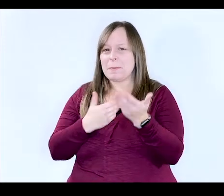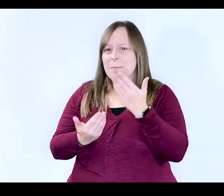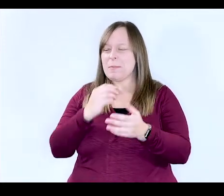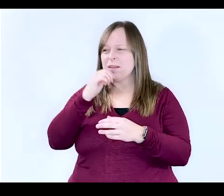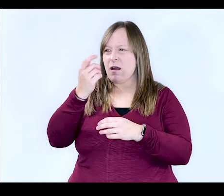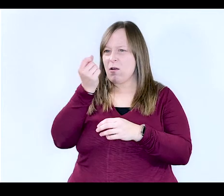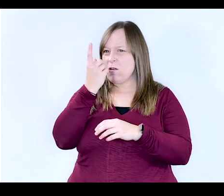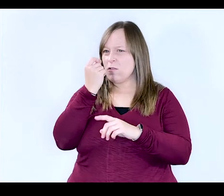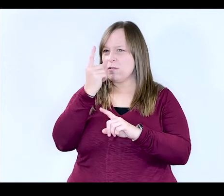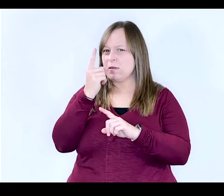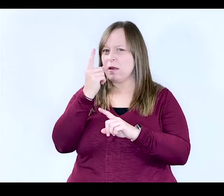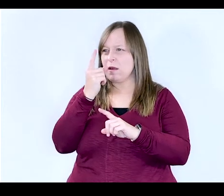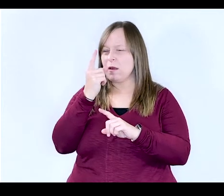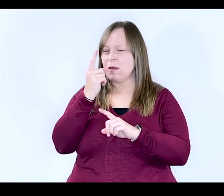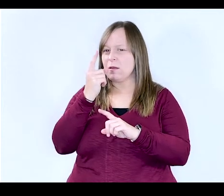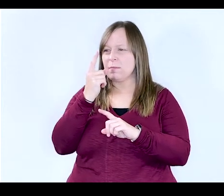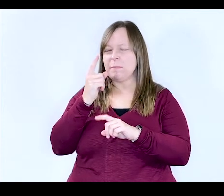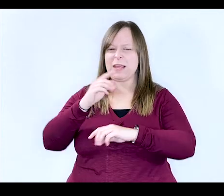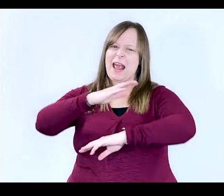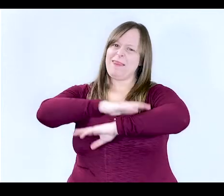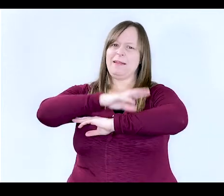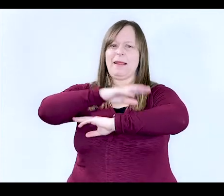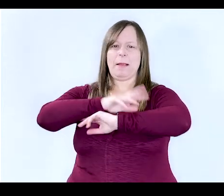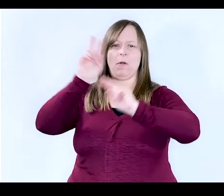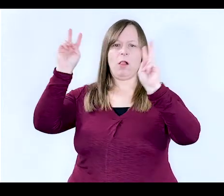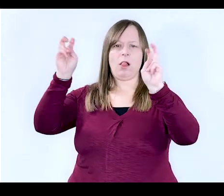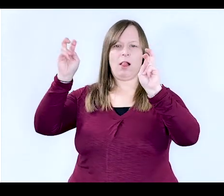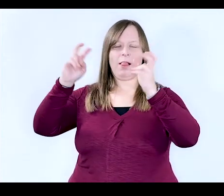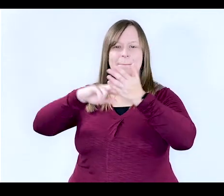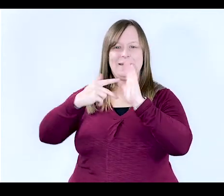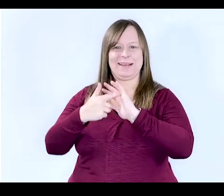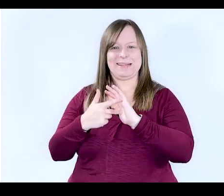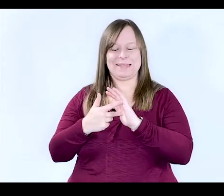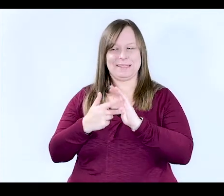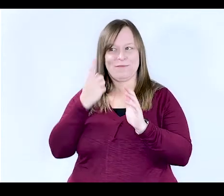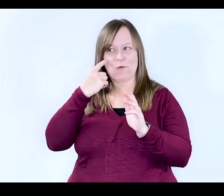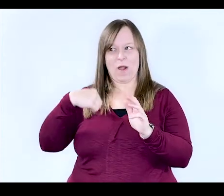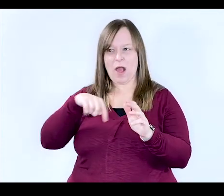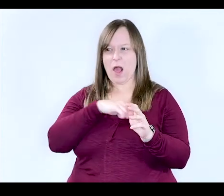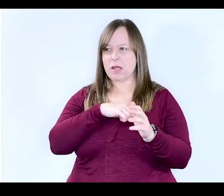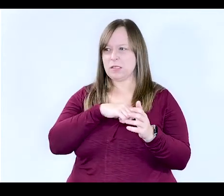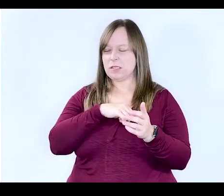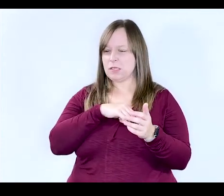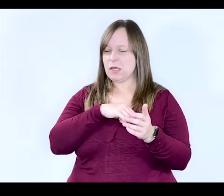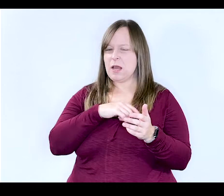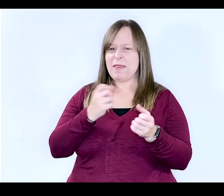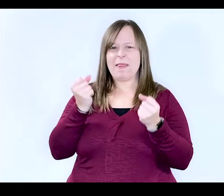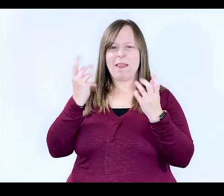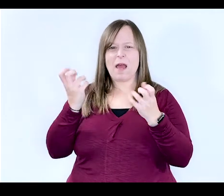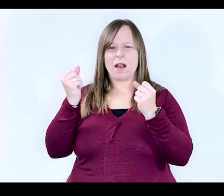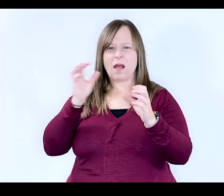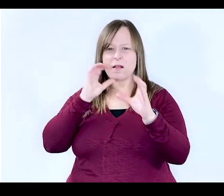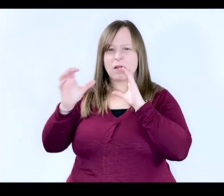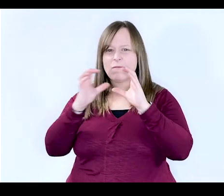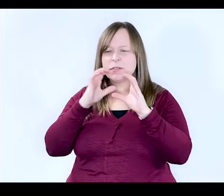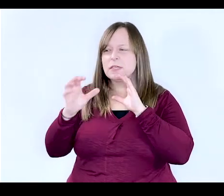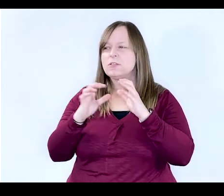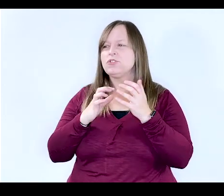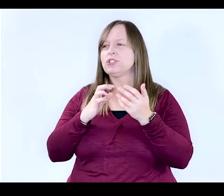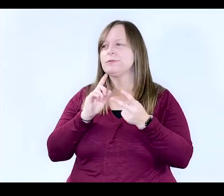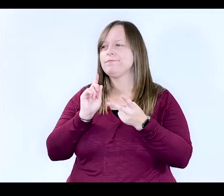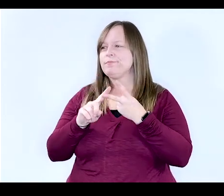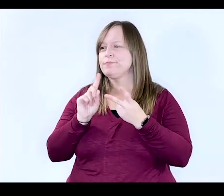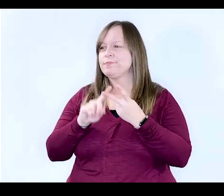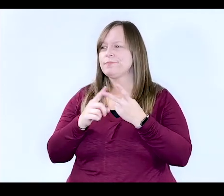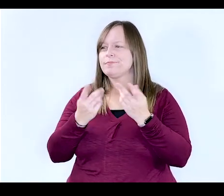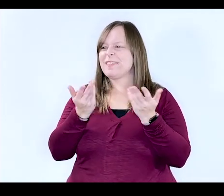really understand what being at the table means for us here. I think that there's a lot of conversation and there's a lot